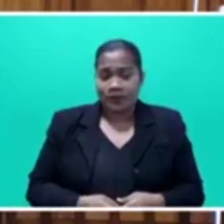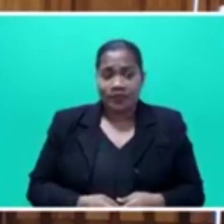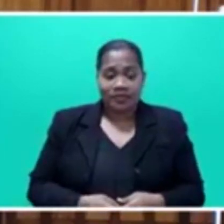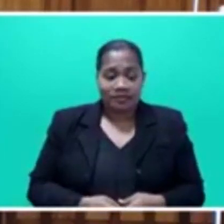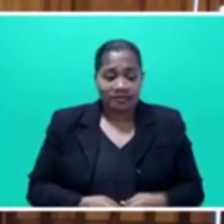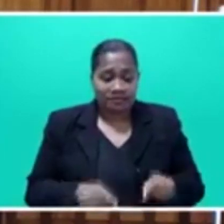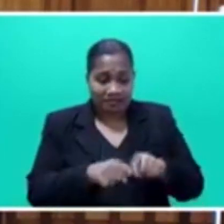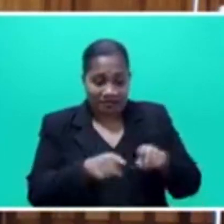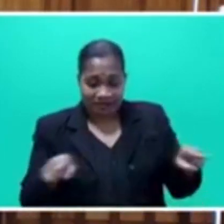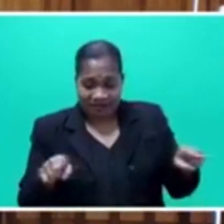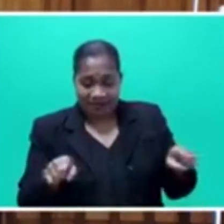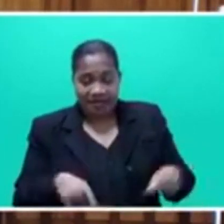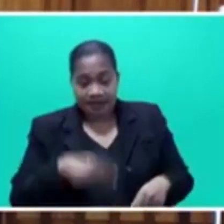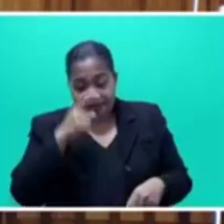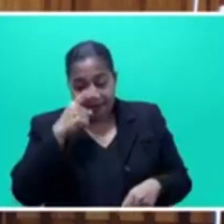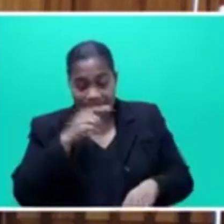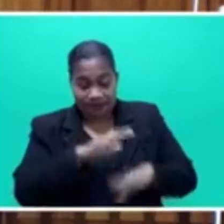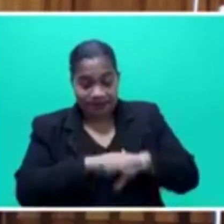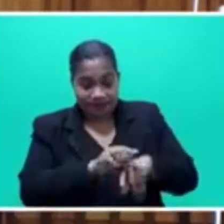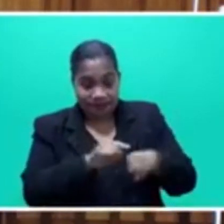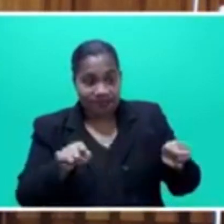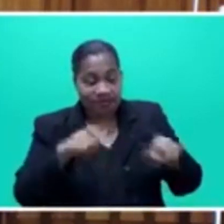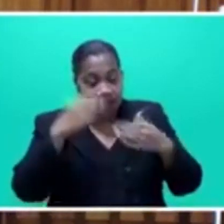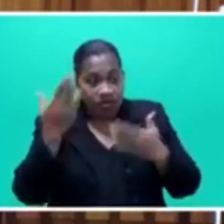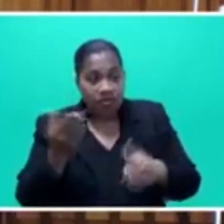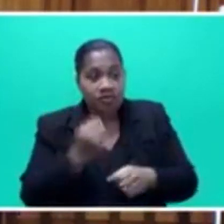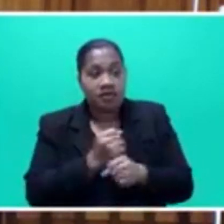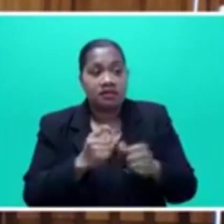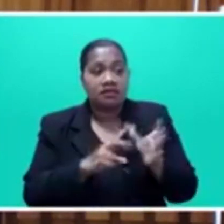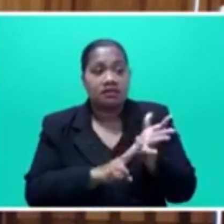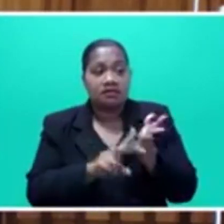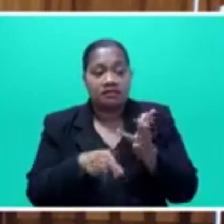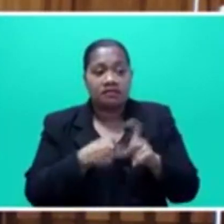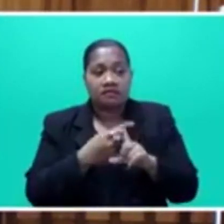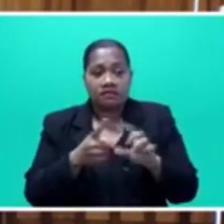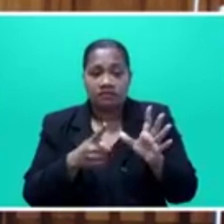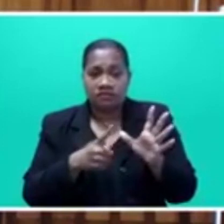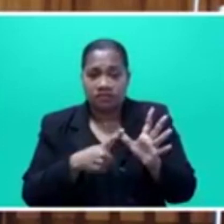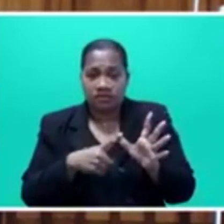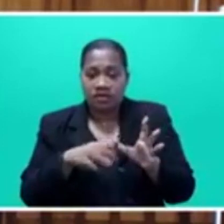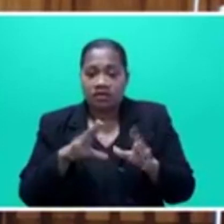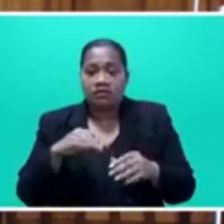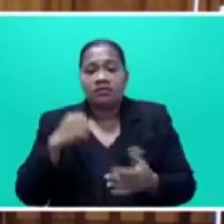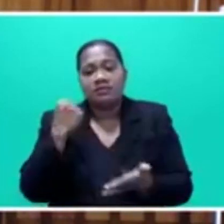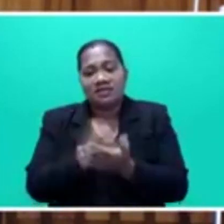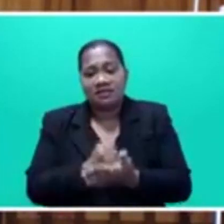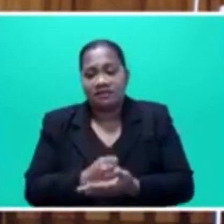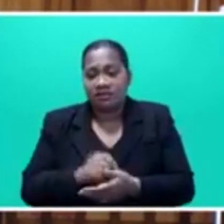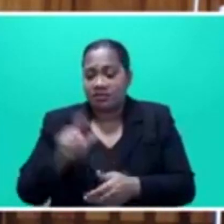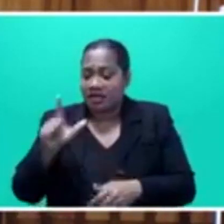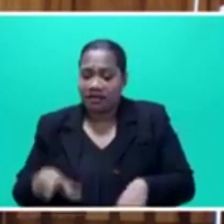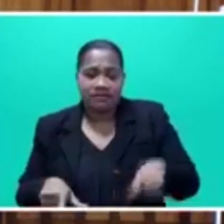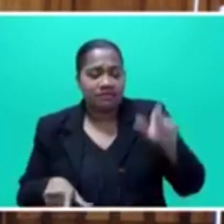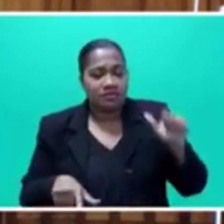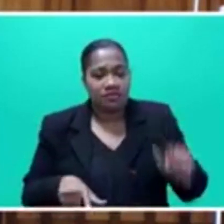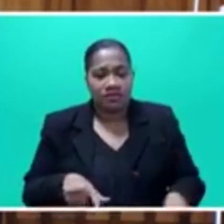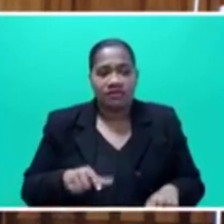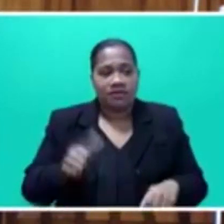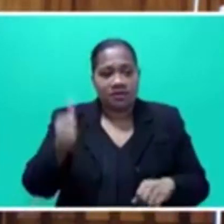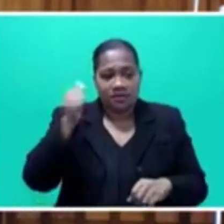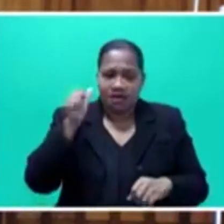people who are sitting here, Honorable Gavoka has been stabbed from the left, from the right, from the back, but not from the front.